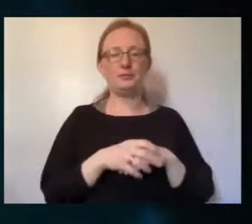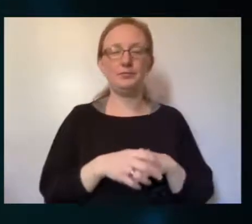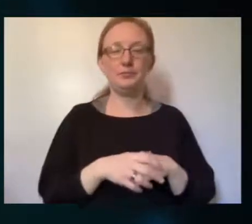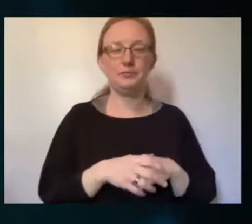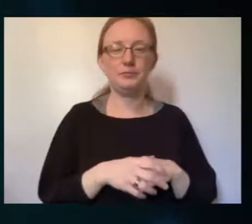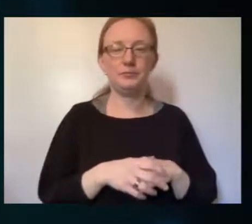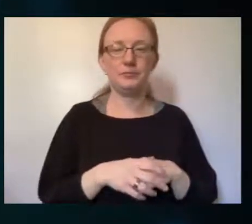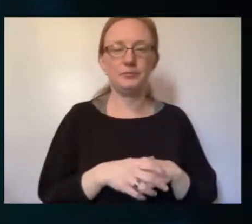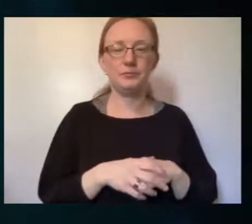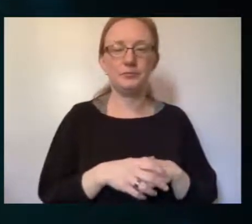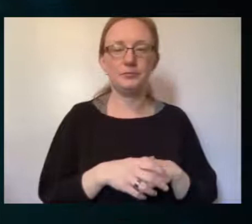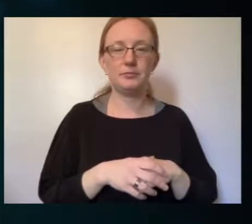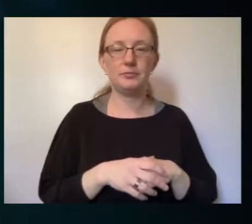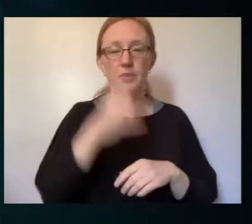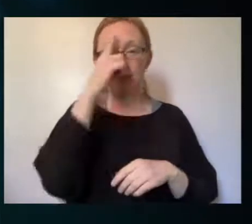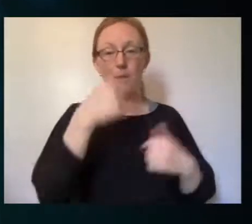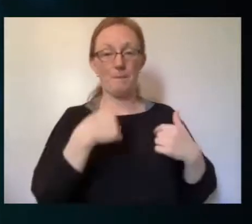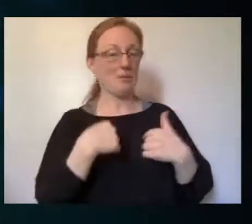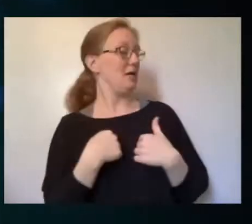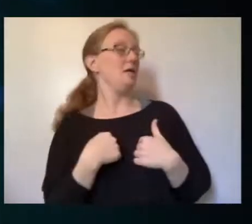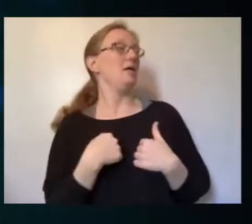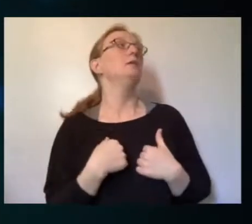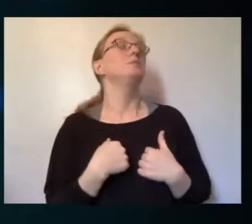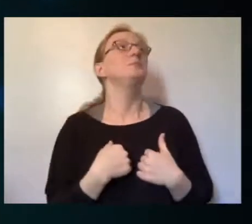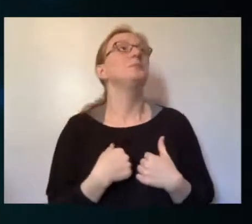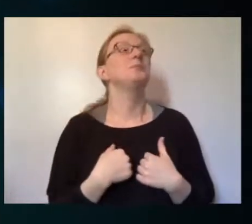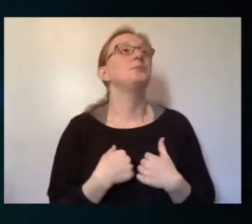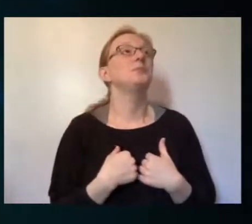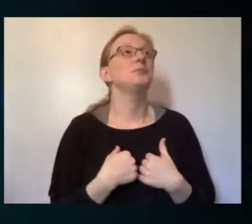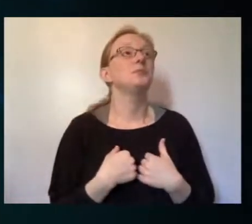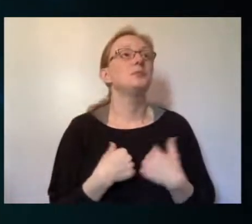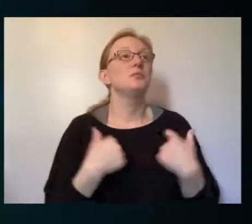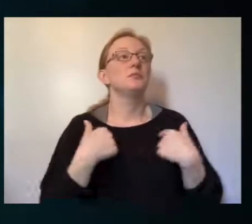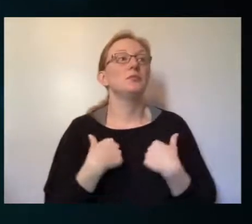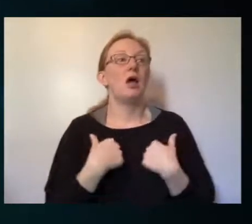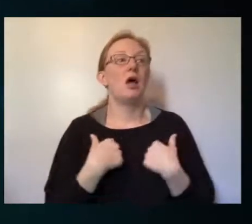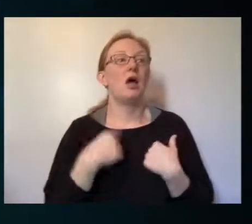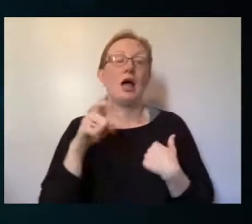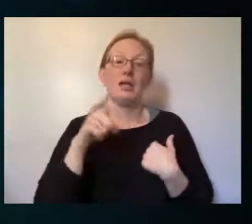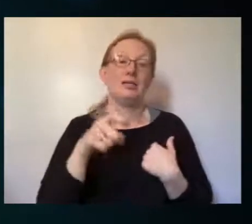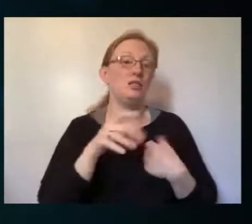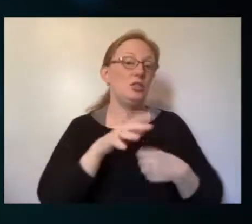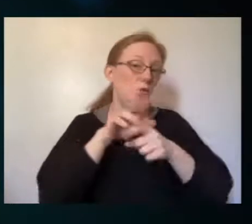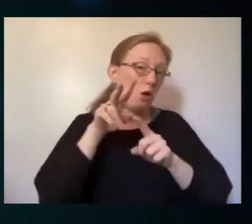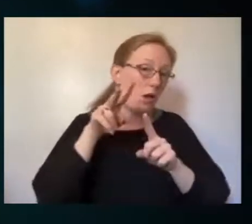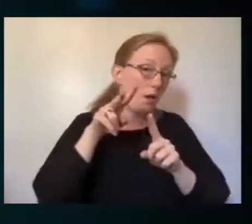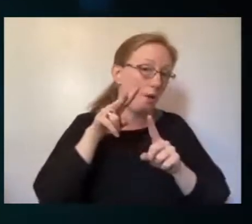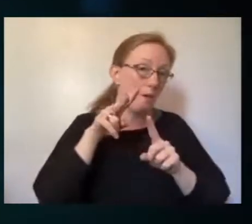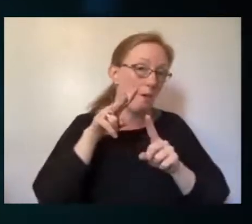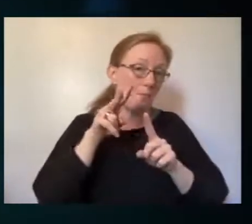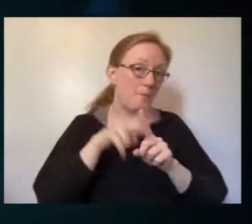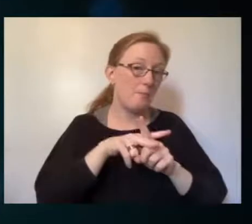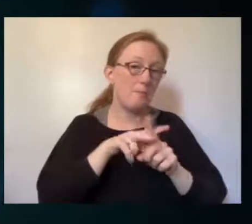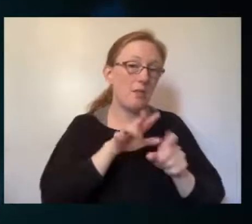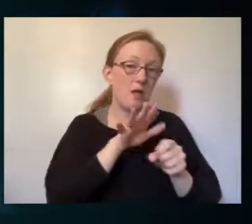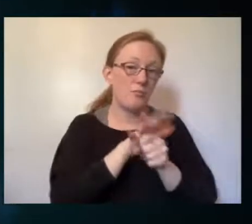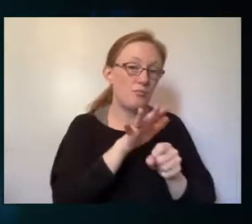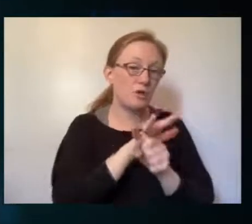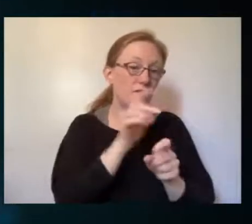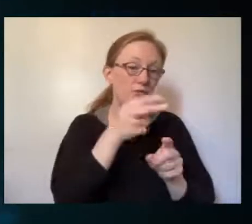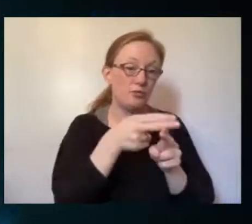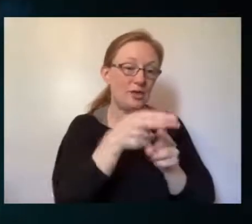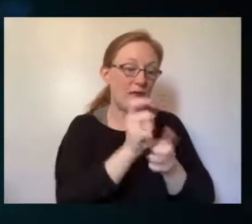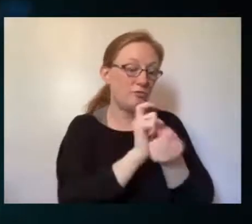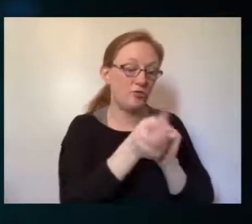policy, in order for me to apply enough pressure to the ACM to get an inclusive name change policy